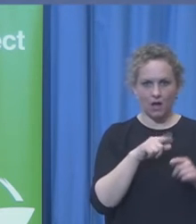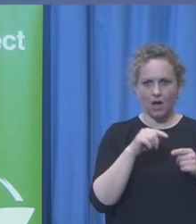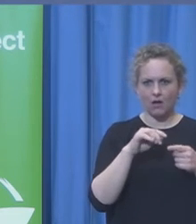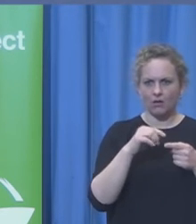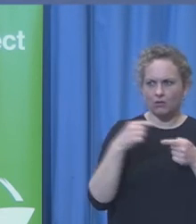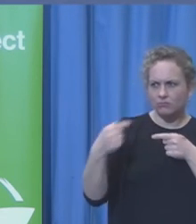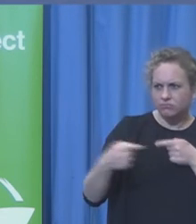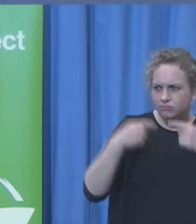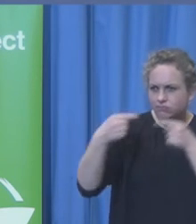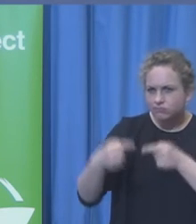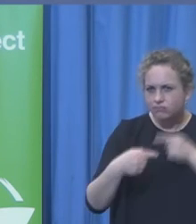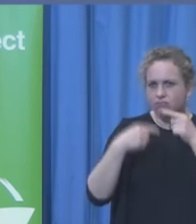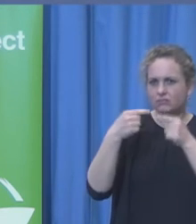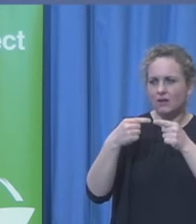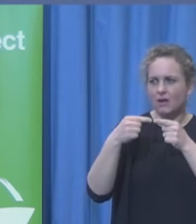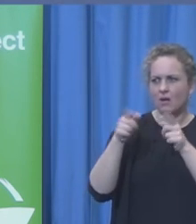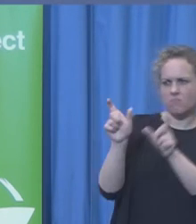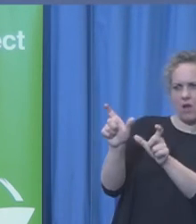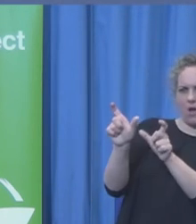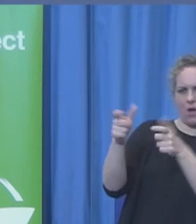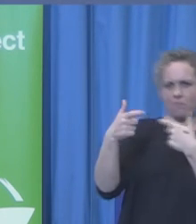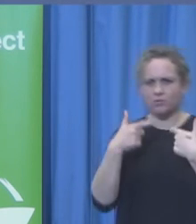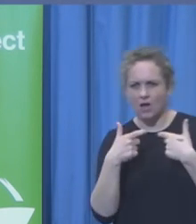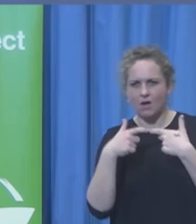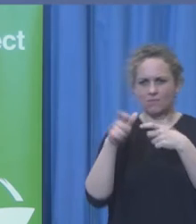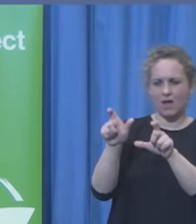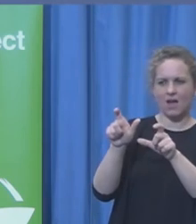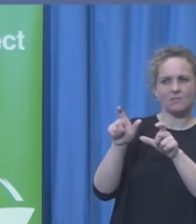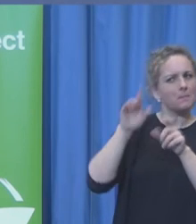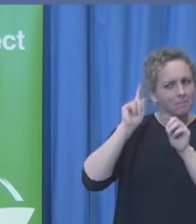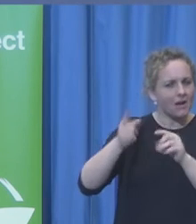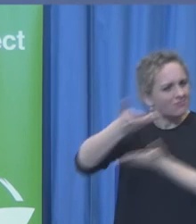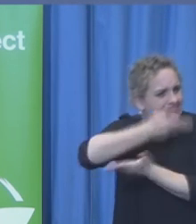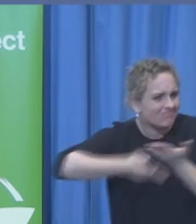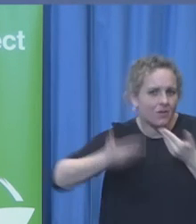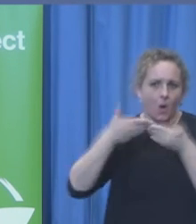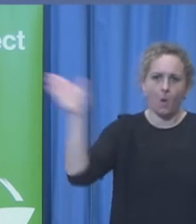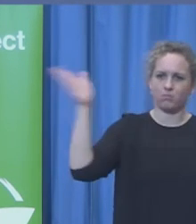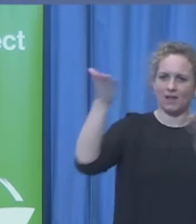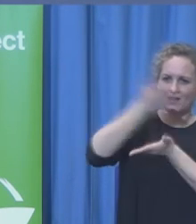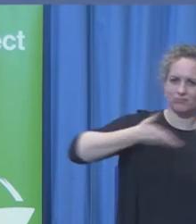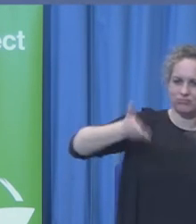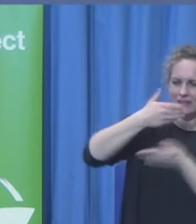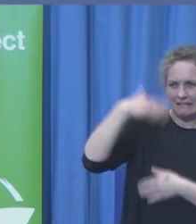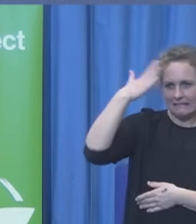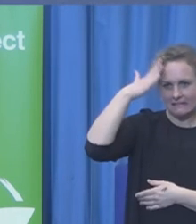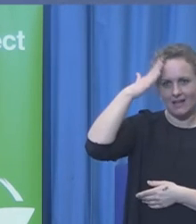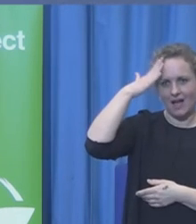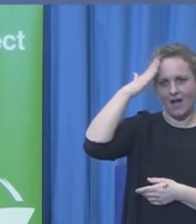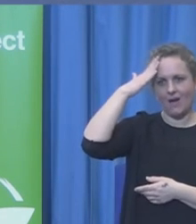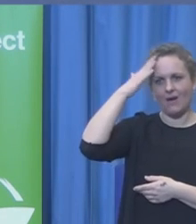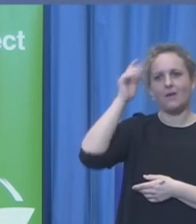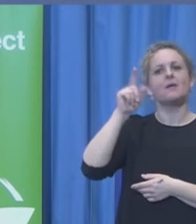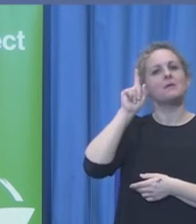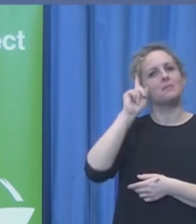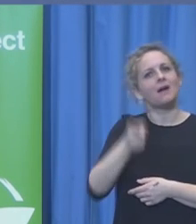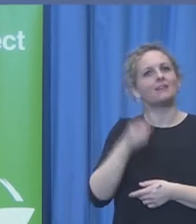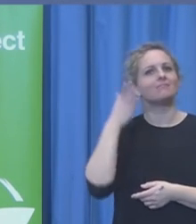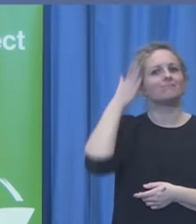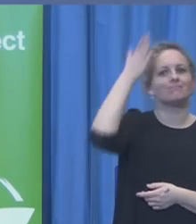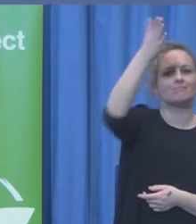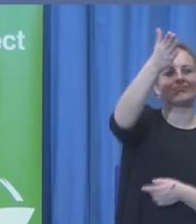Discussions happening, and I think and I really hope that that will lead to a good result. But I think it's important